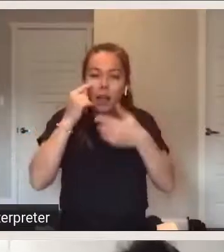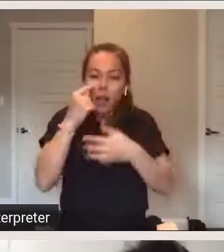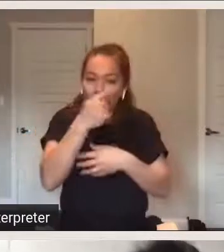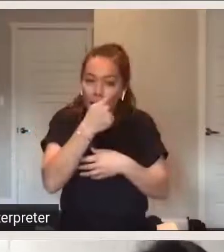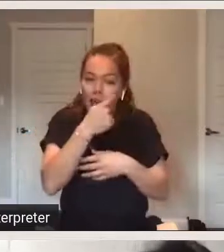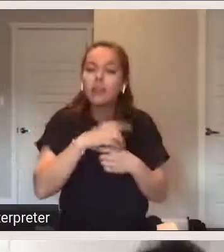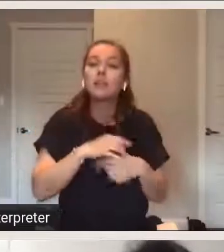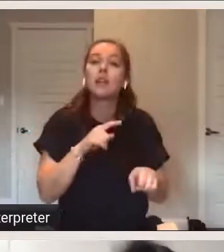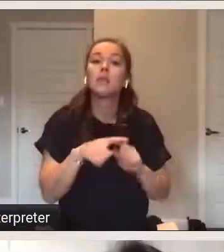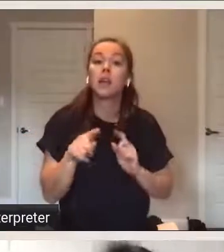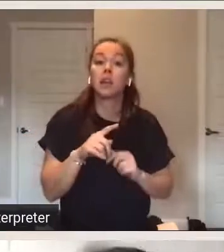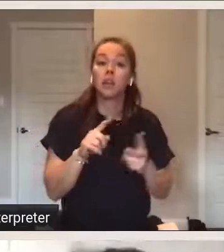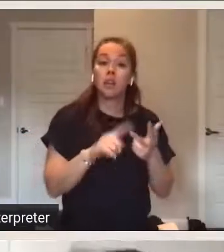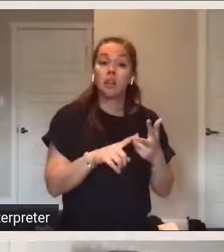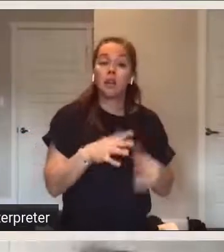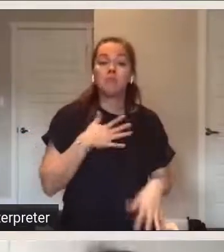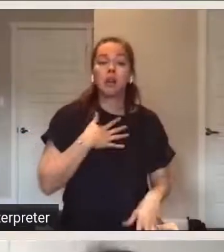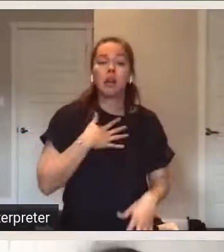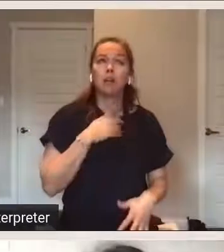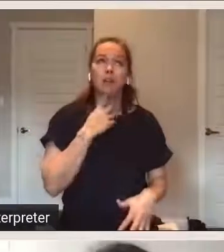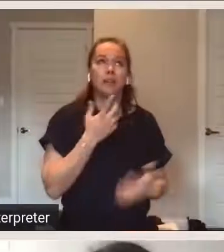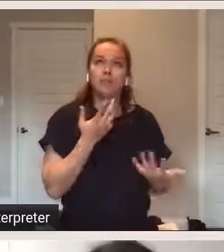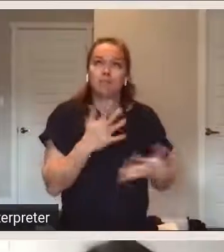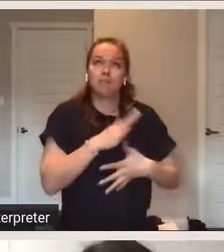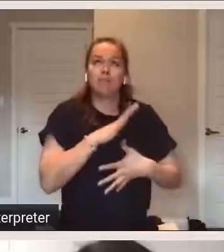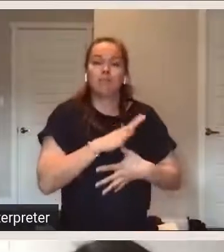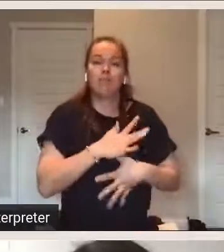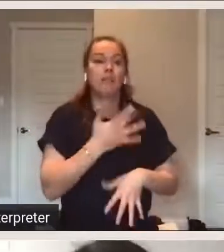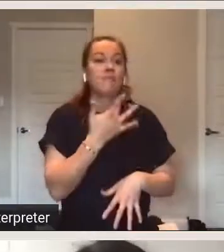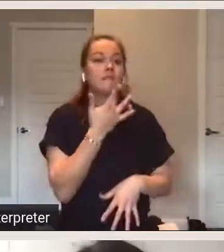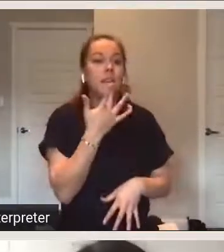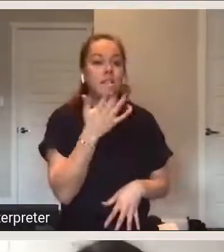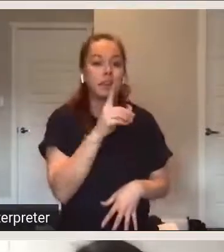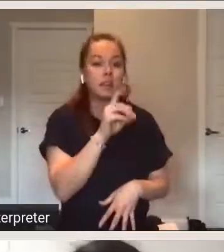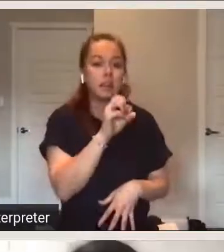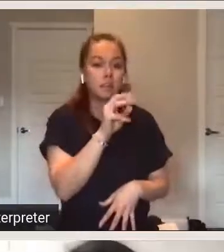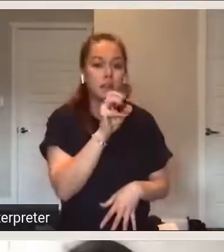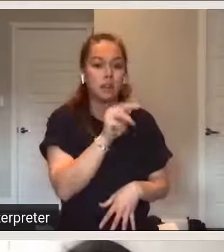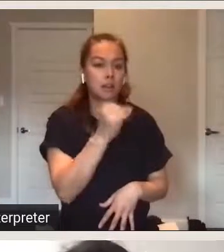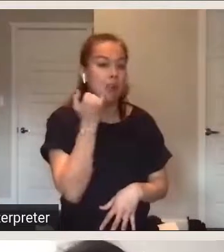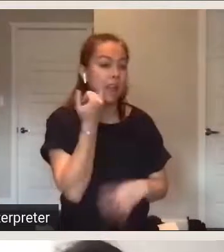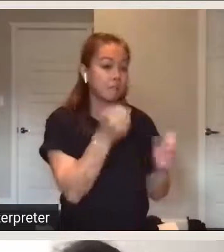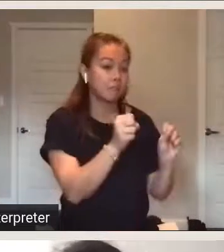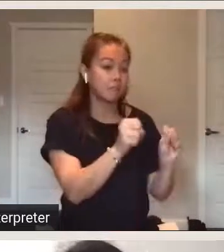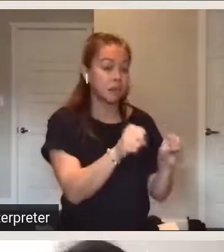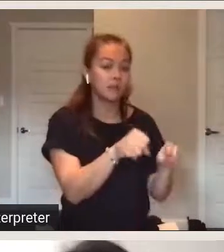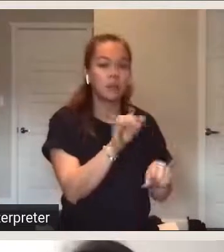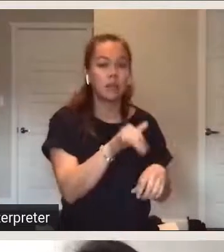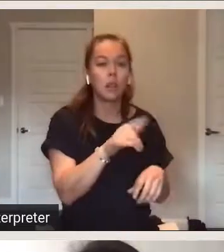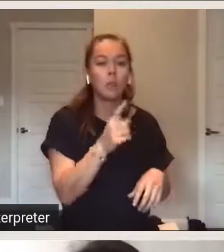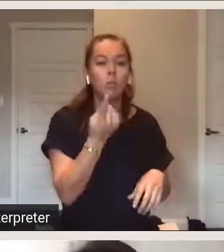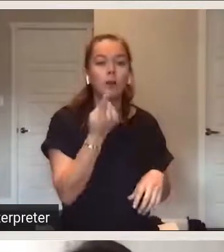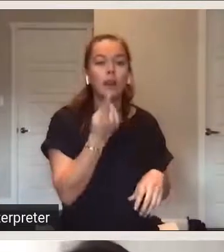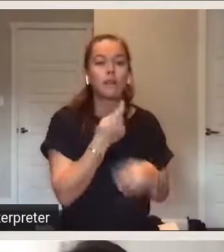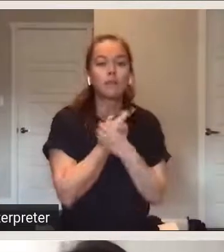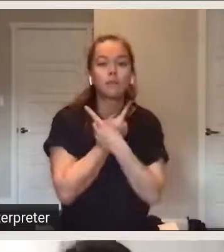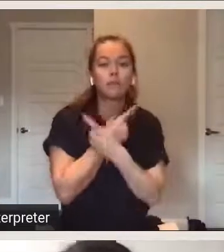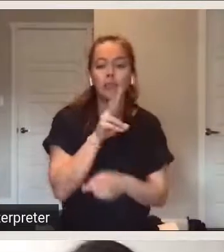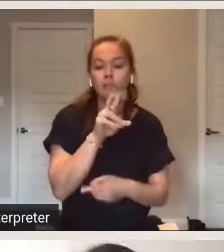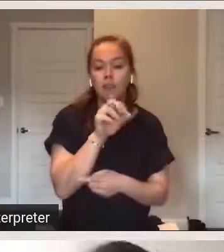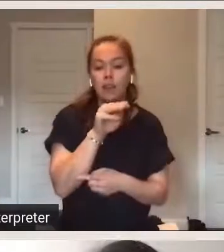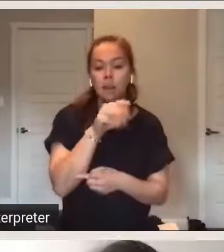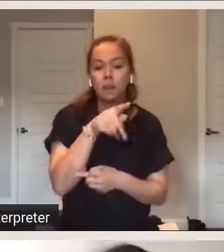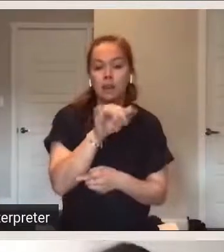all-time favorite demon, if there is one, is the Manananggal, which is a vampire like demon who